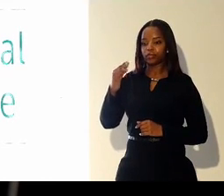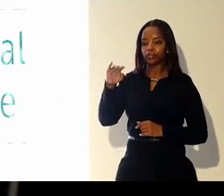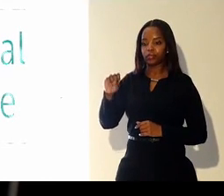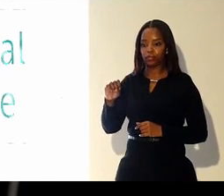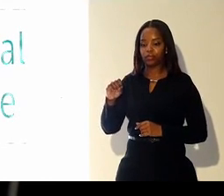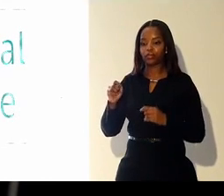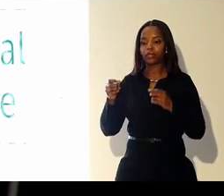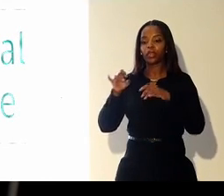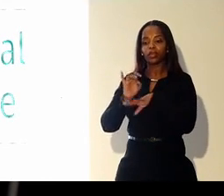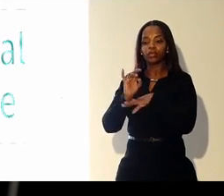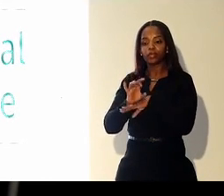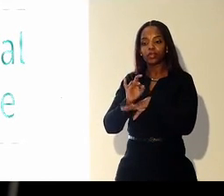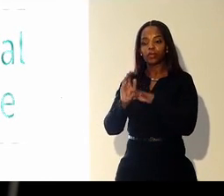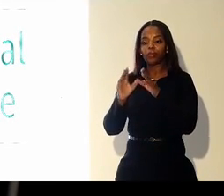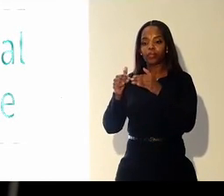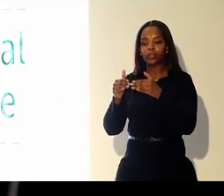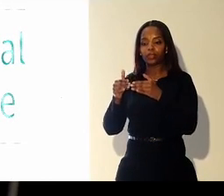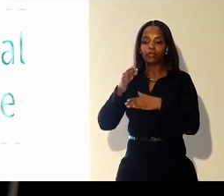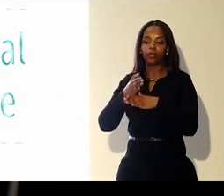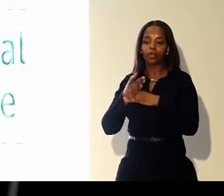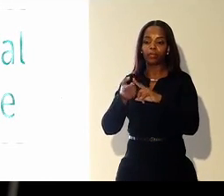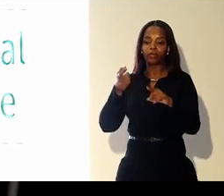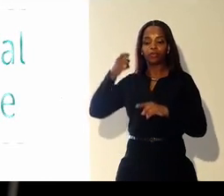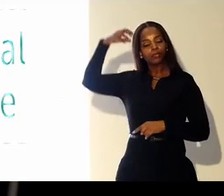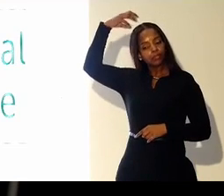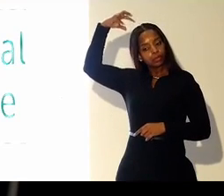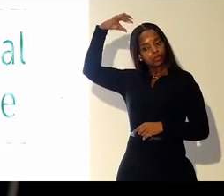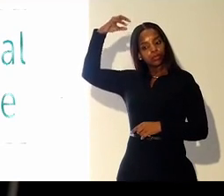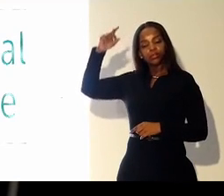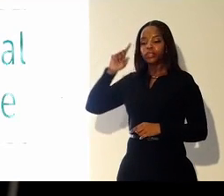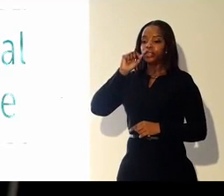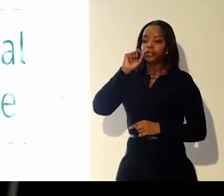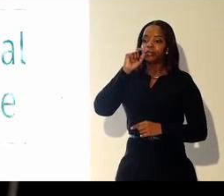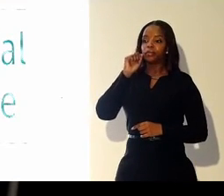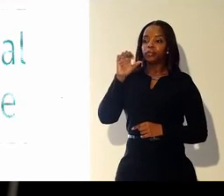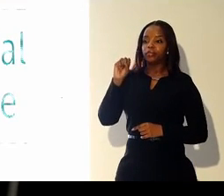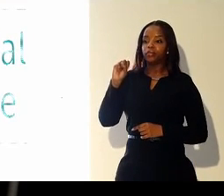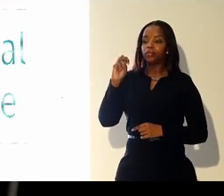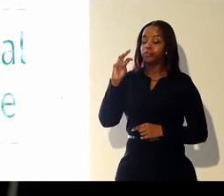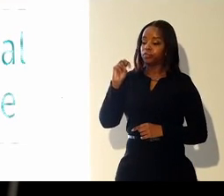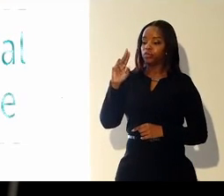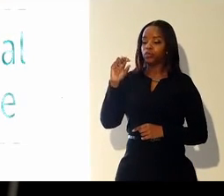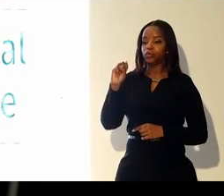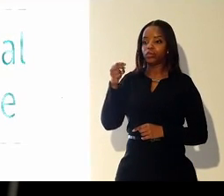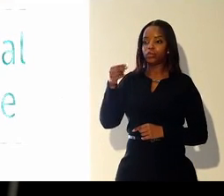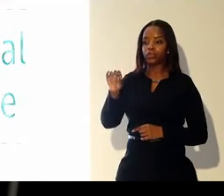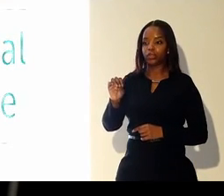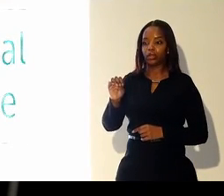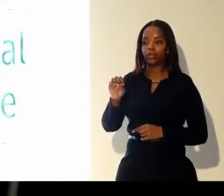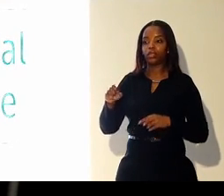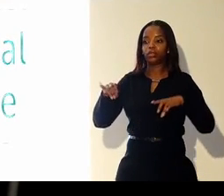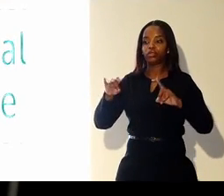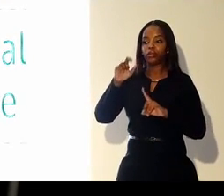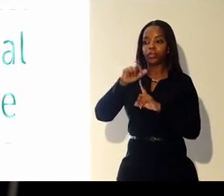Advisory Committee on Labour from Lesotho, Mr. Moshe Musase, Chairperson of the Labour Advisory